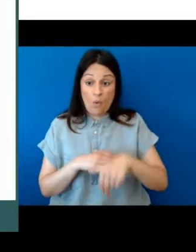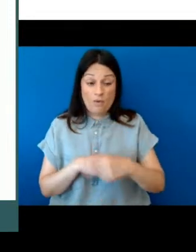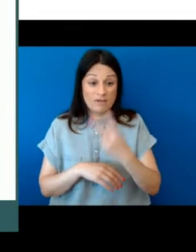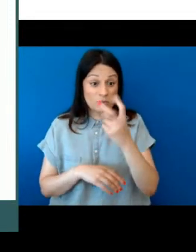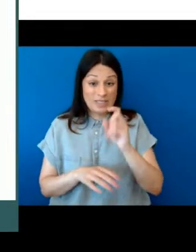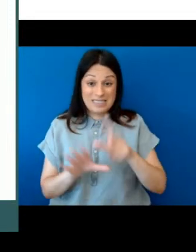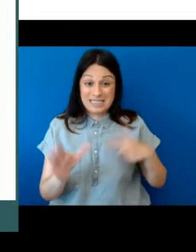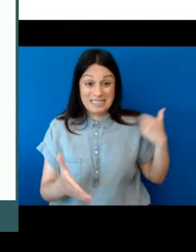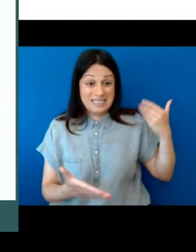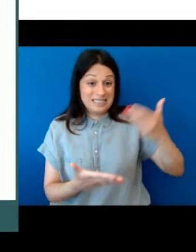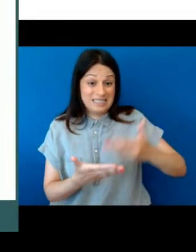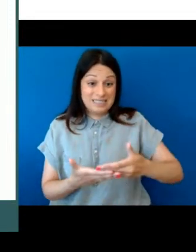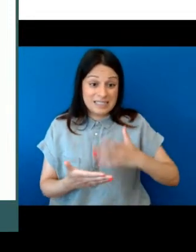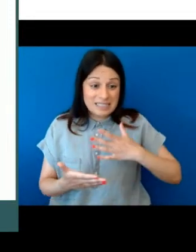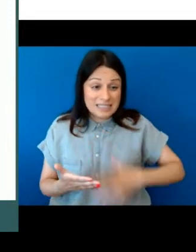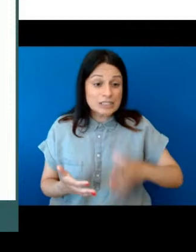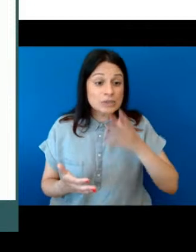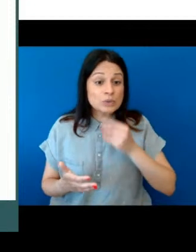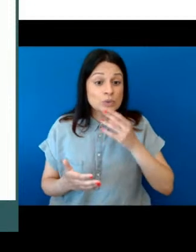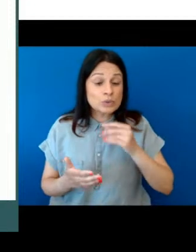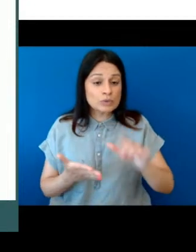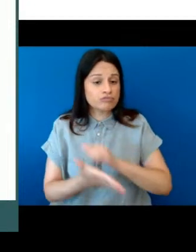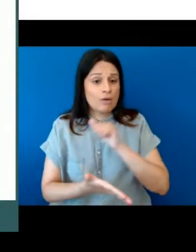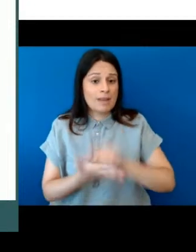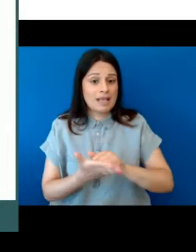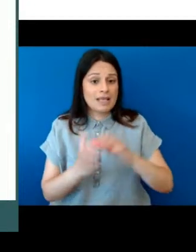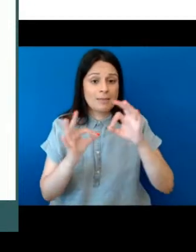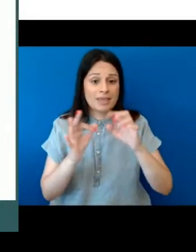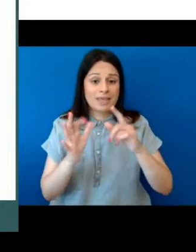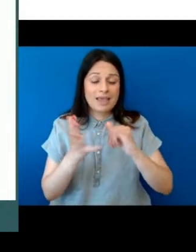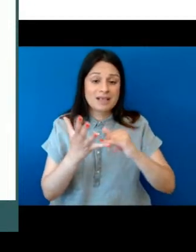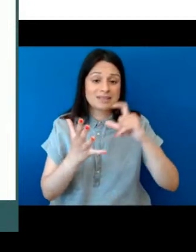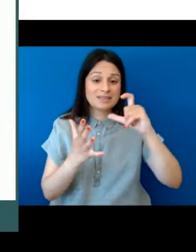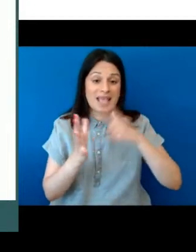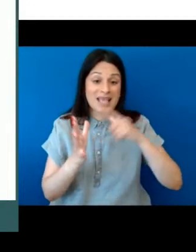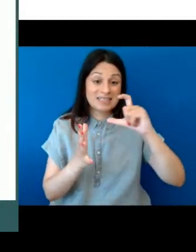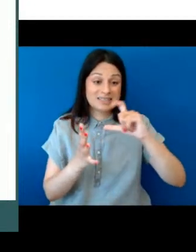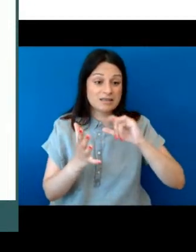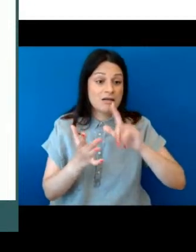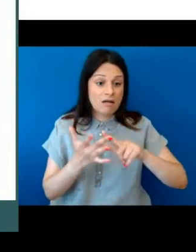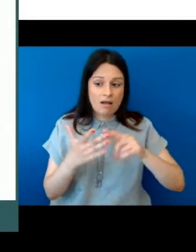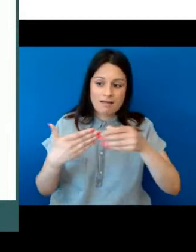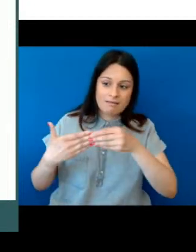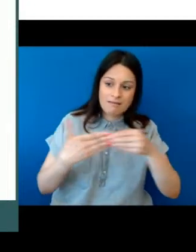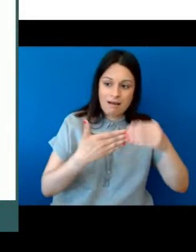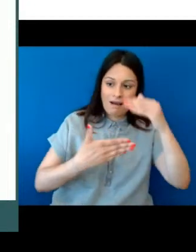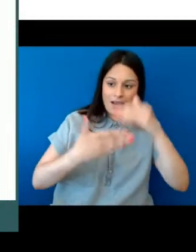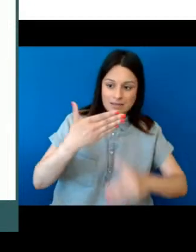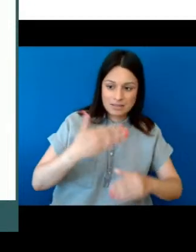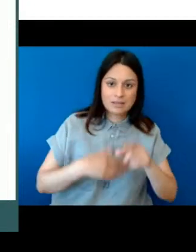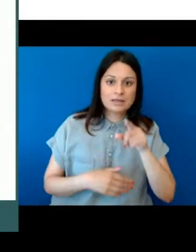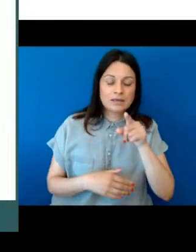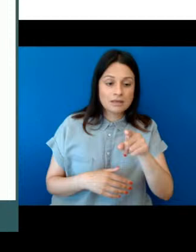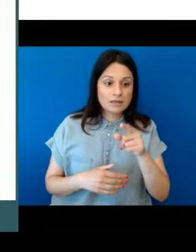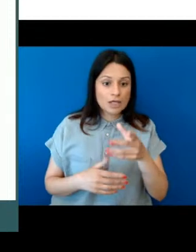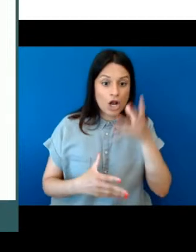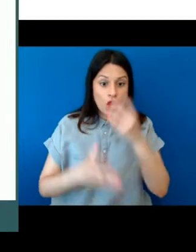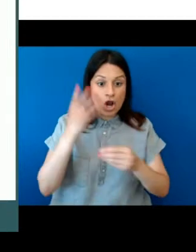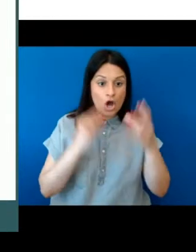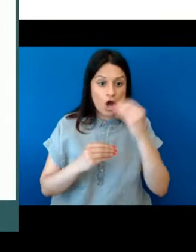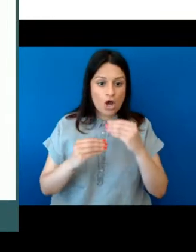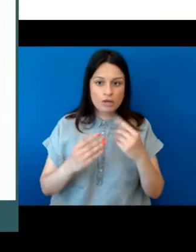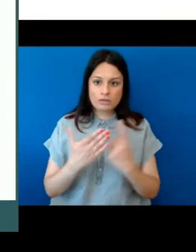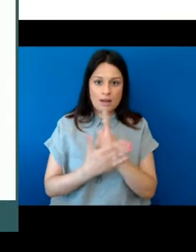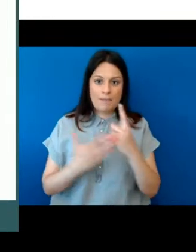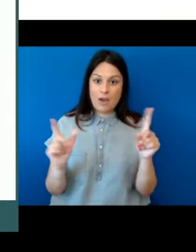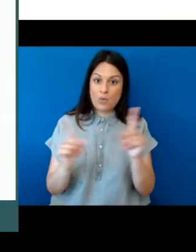use it properly, and the directions from the BSACI guidelines are shown below here. You learn about the possible side effects to watch out for it, and you